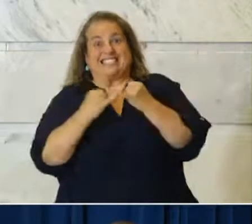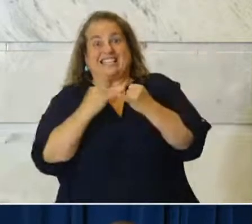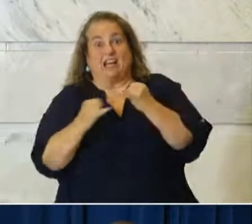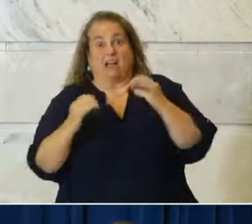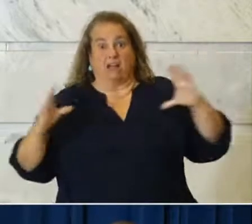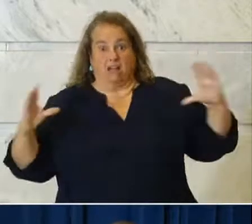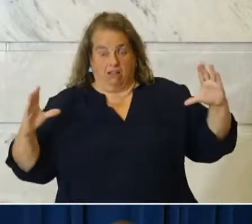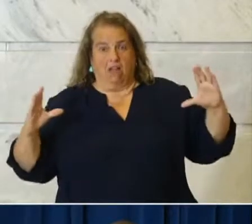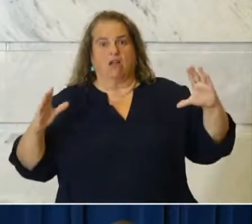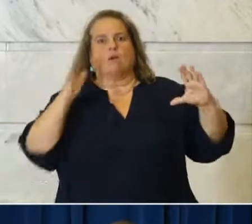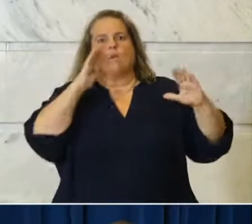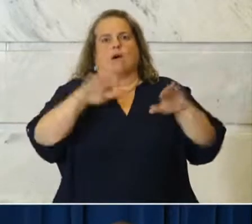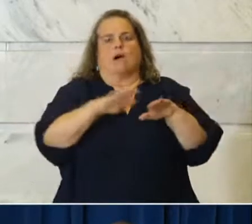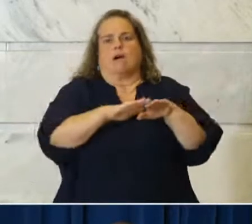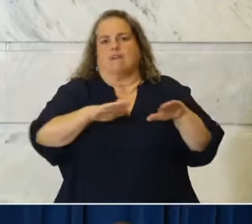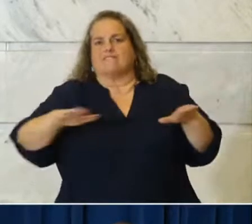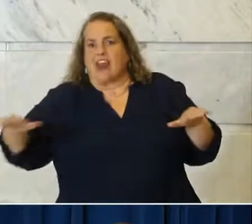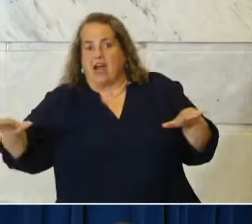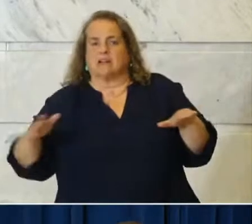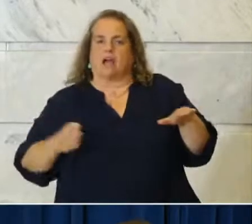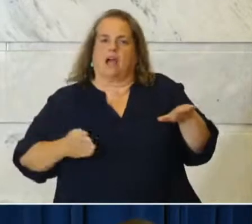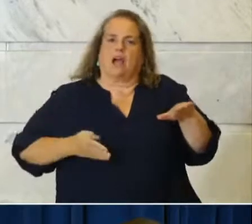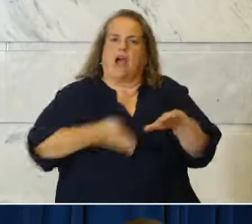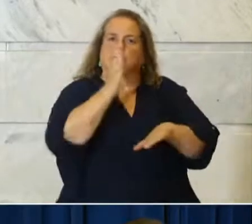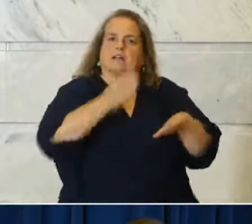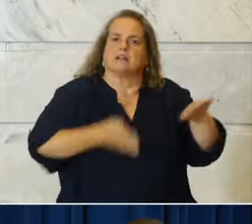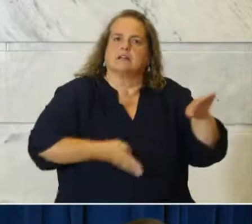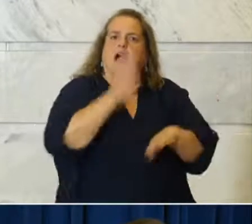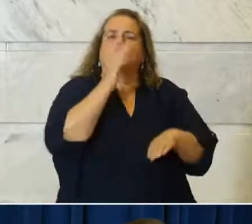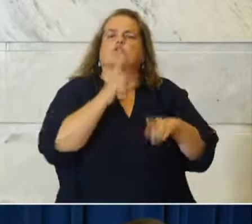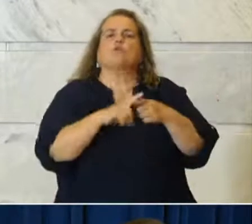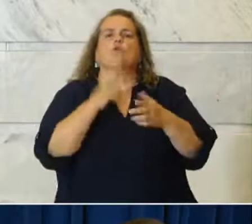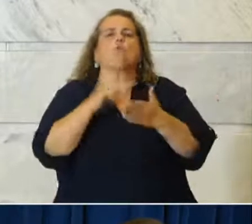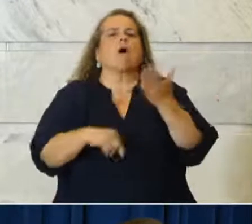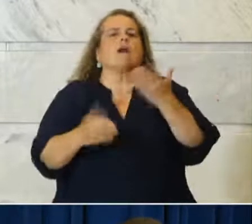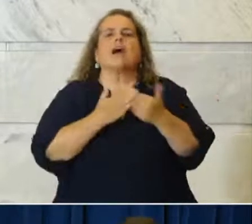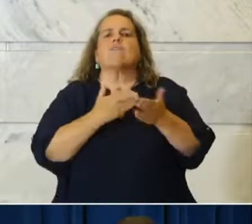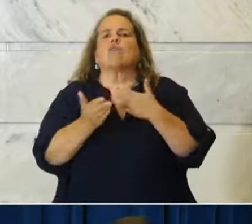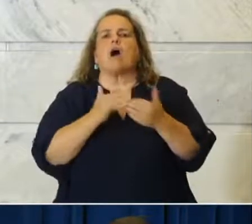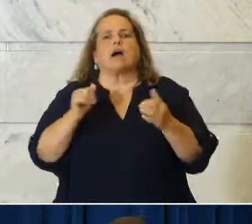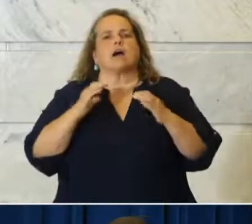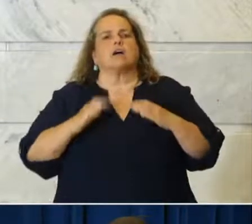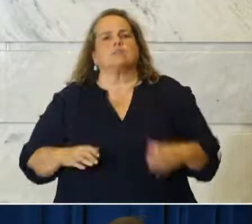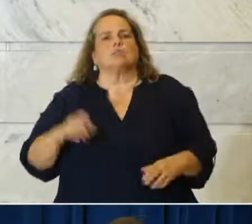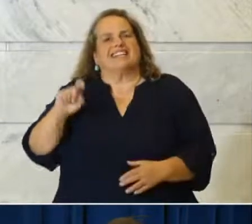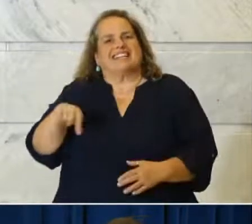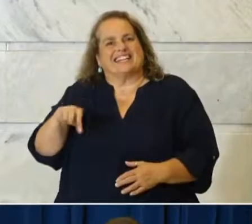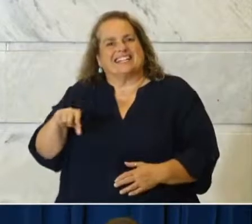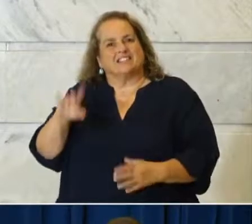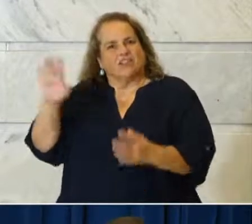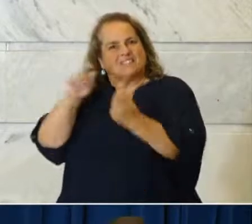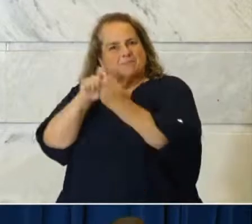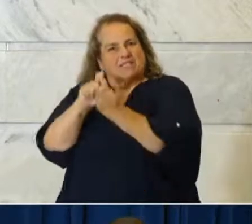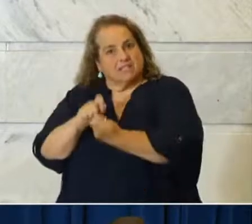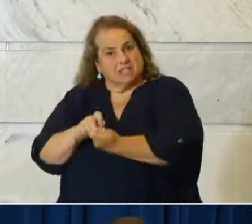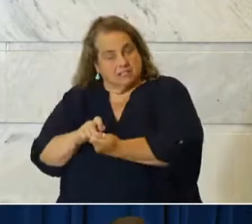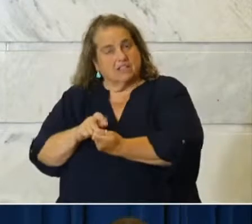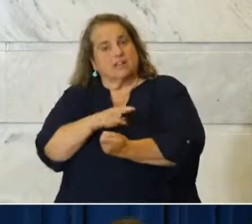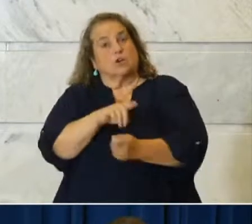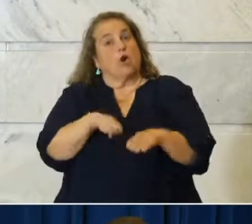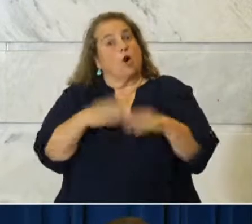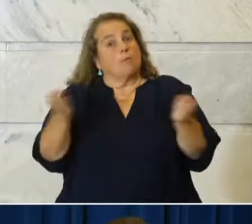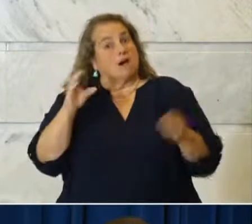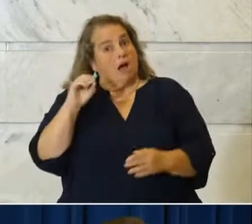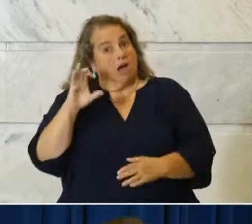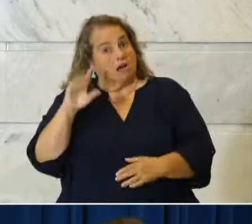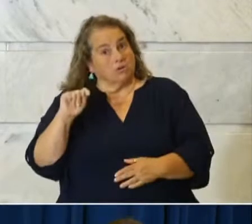them to a customer spec. We plan to open this facility this October, openings even at a